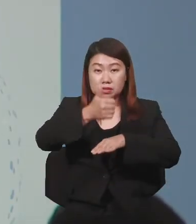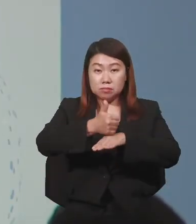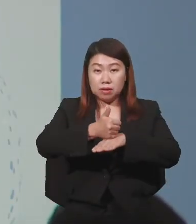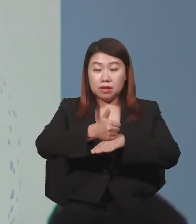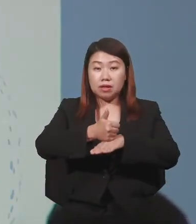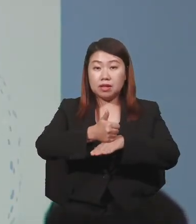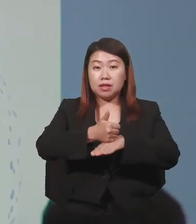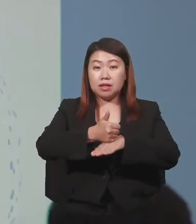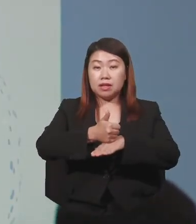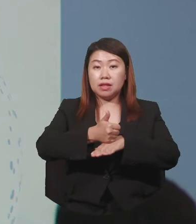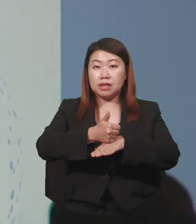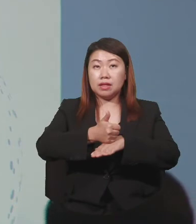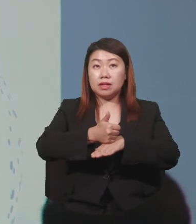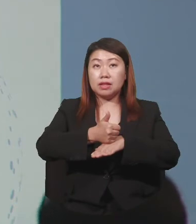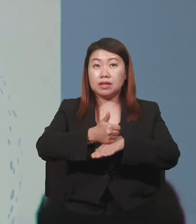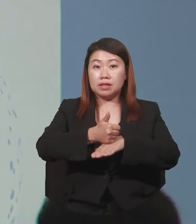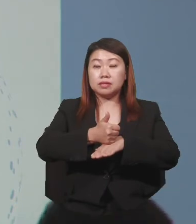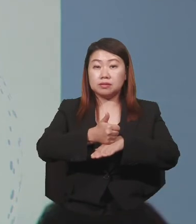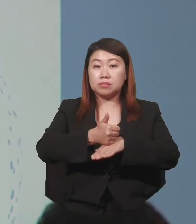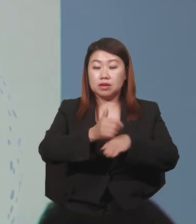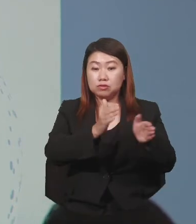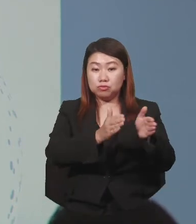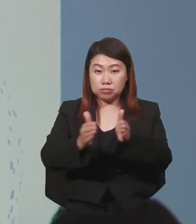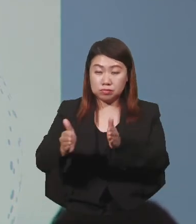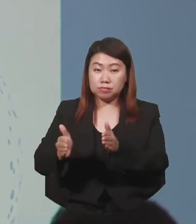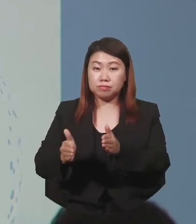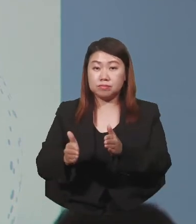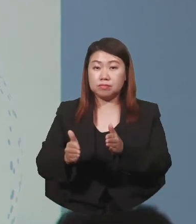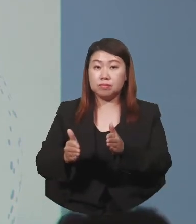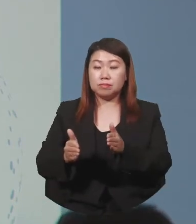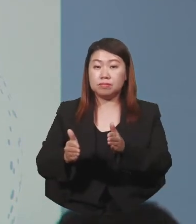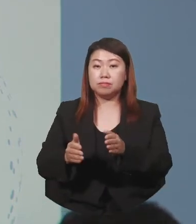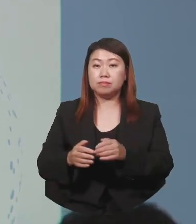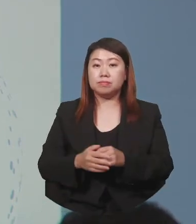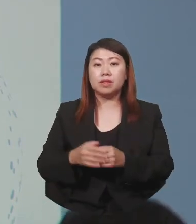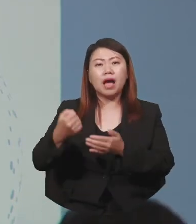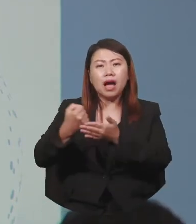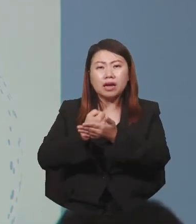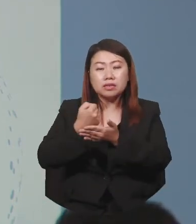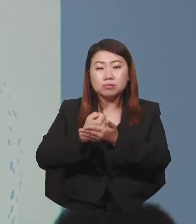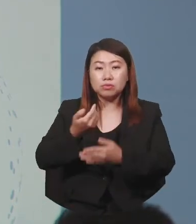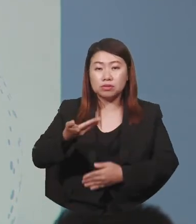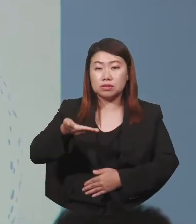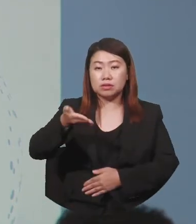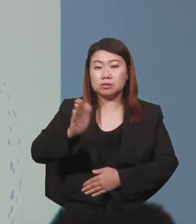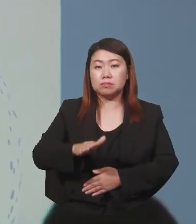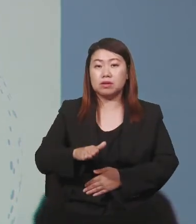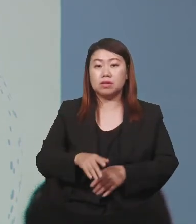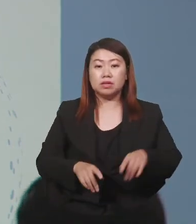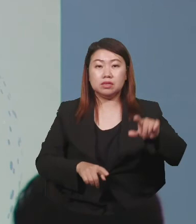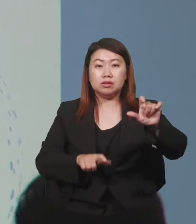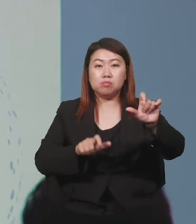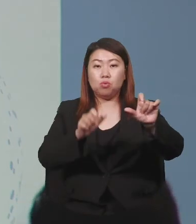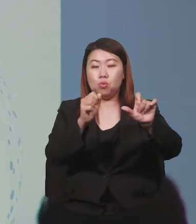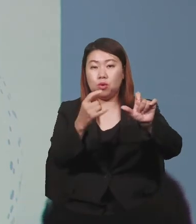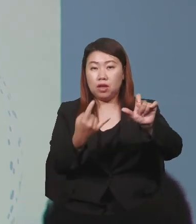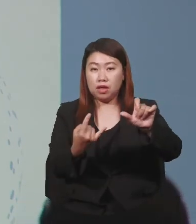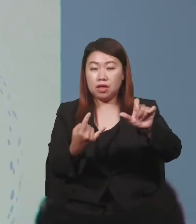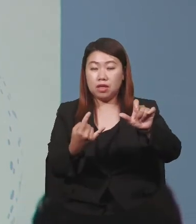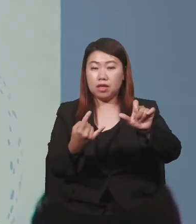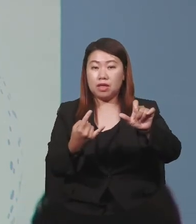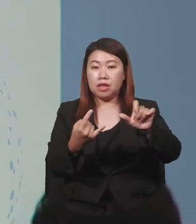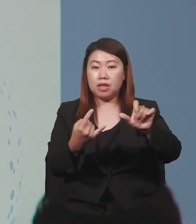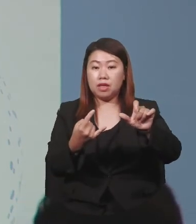act. Well, much to our regret, now it's time to wrap up all discussions and presentations of